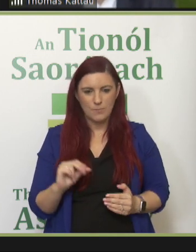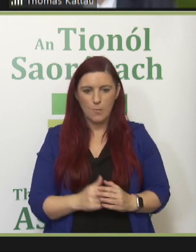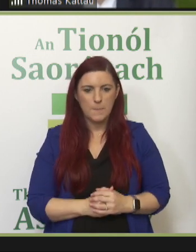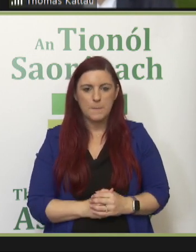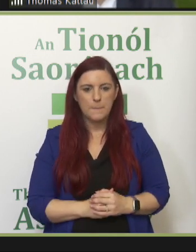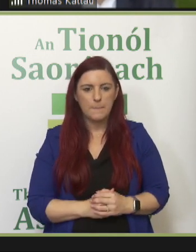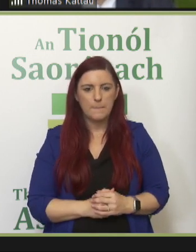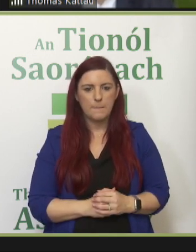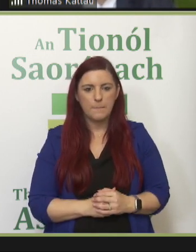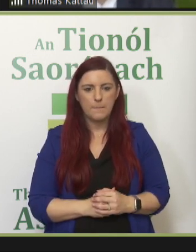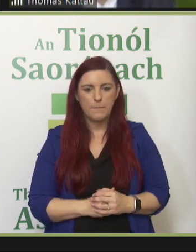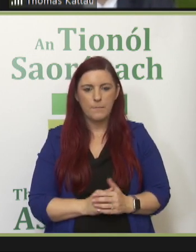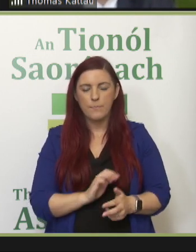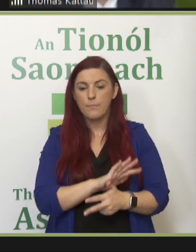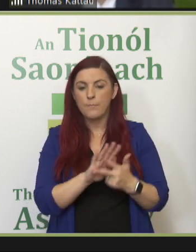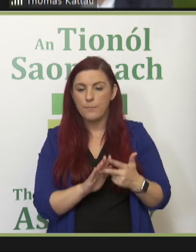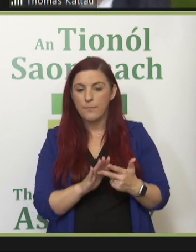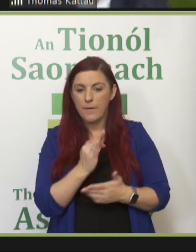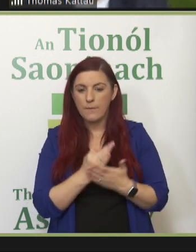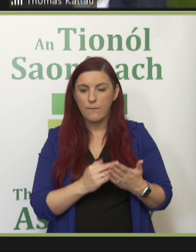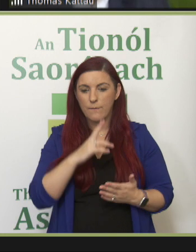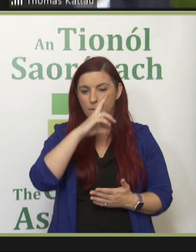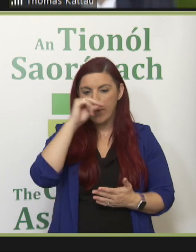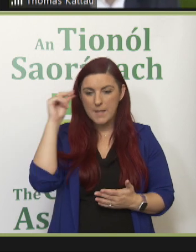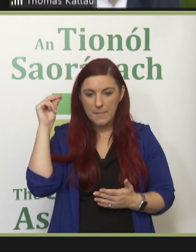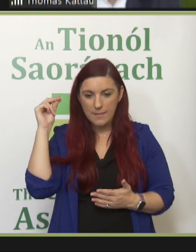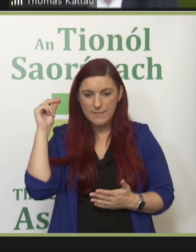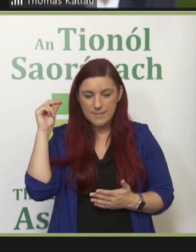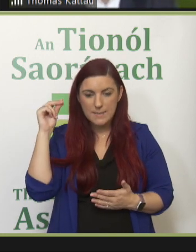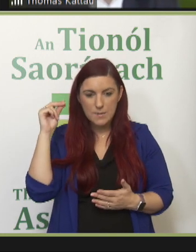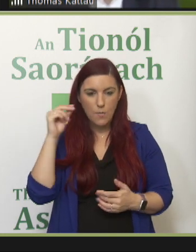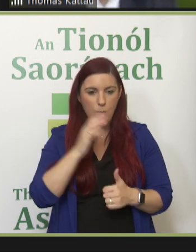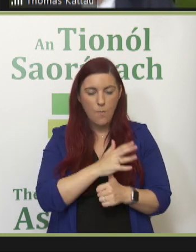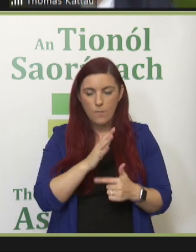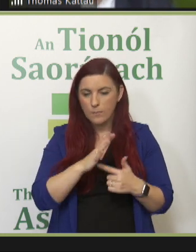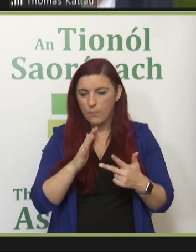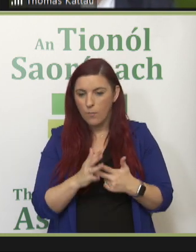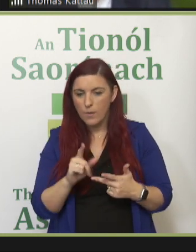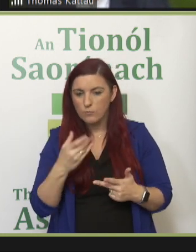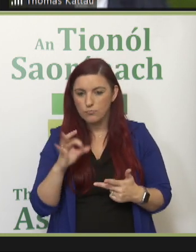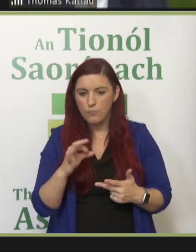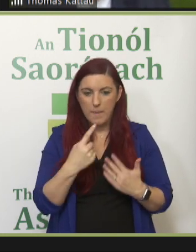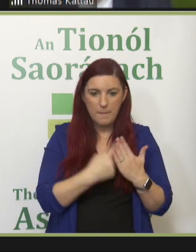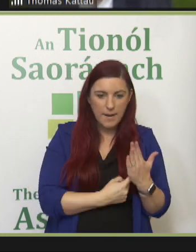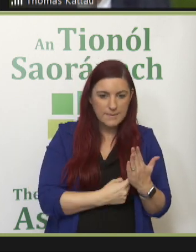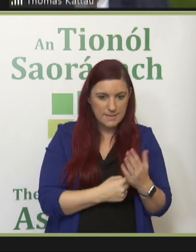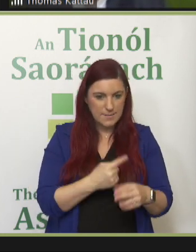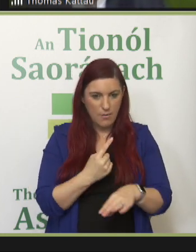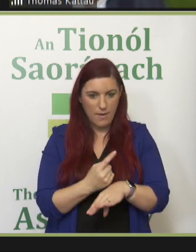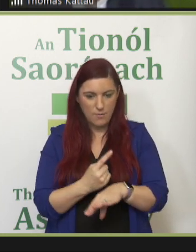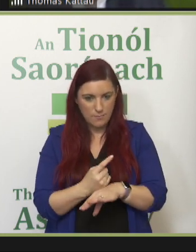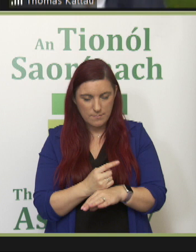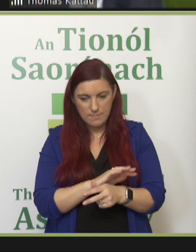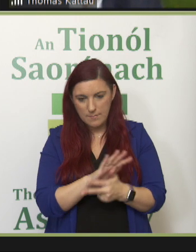More precisely, to give you a couple of examples in my limited time, where in drug policy, the human rights matter particularly,